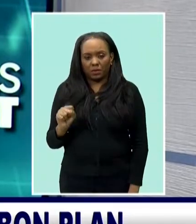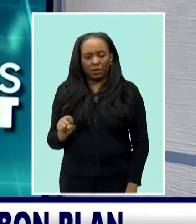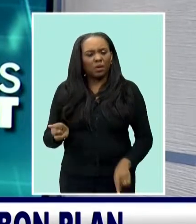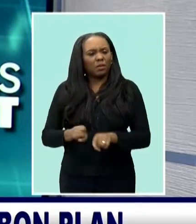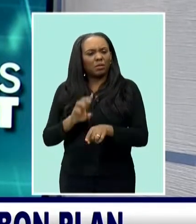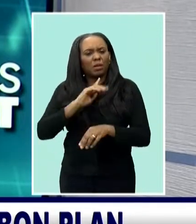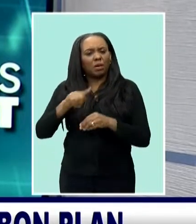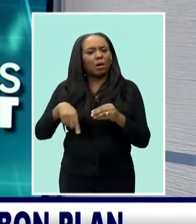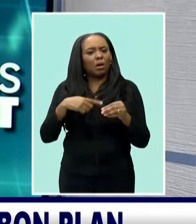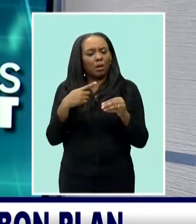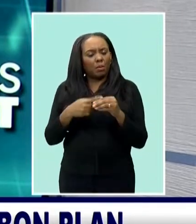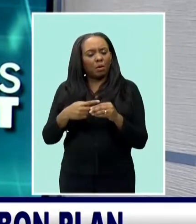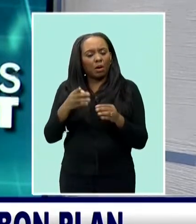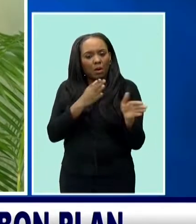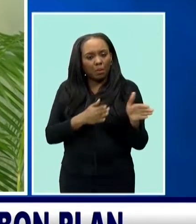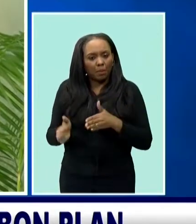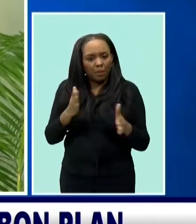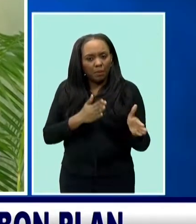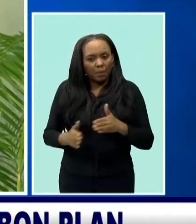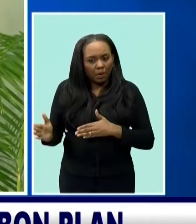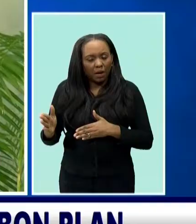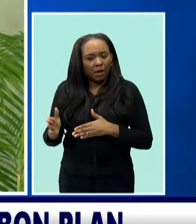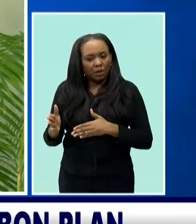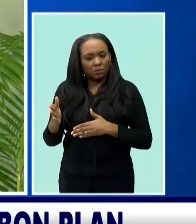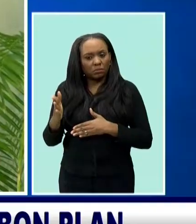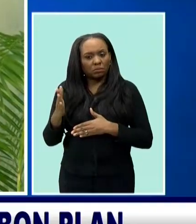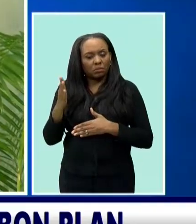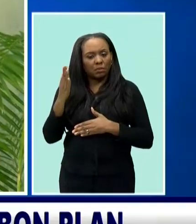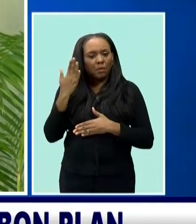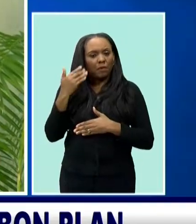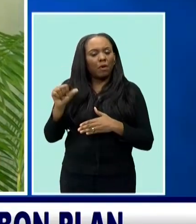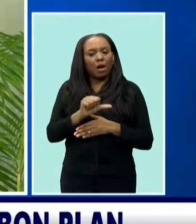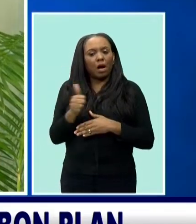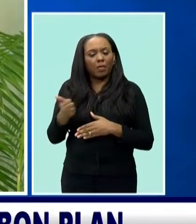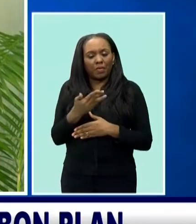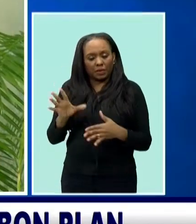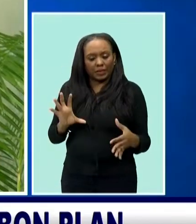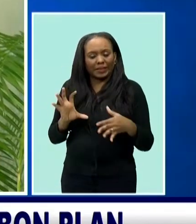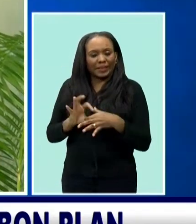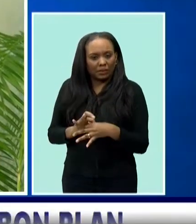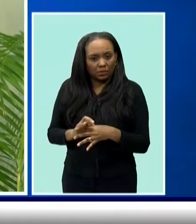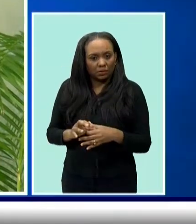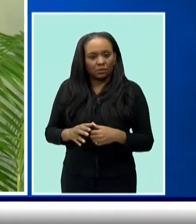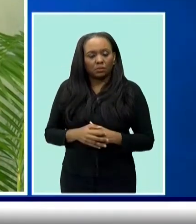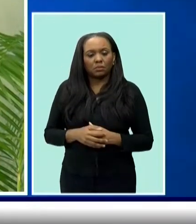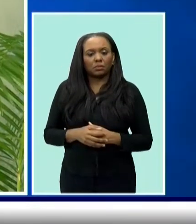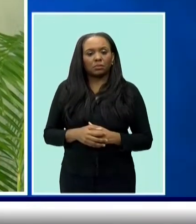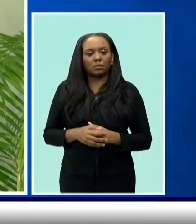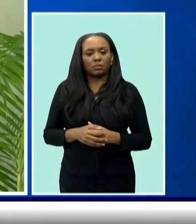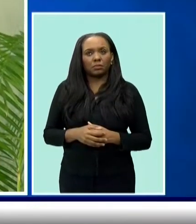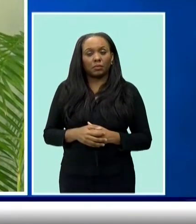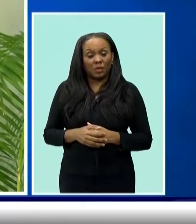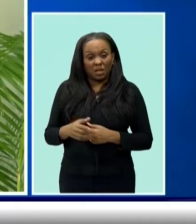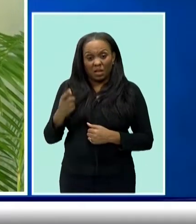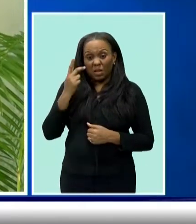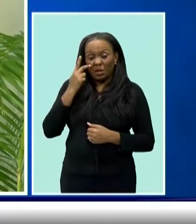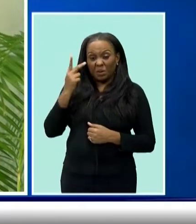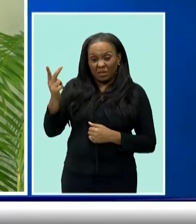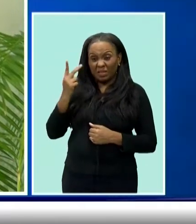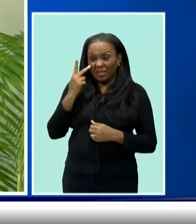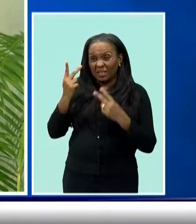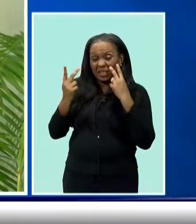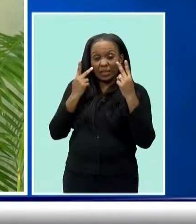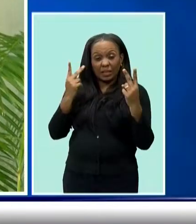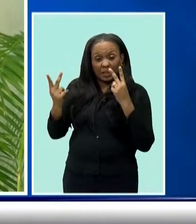and offshore. You know those oil nodding donkeys that you all see over there? We're going to keep pumping. We're going to